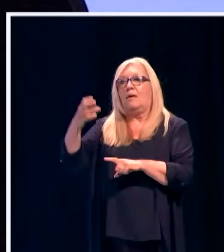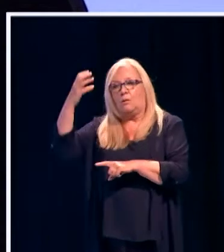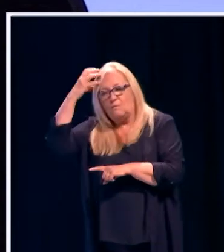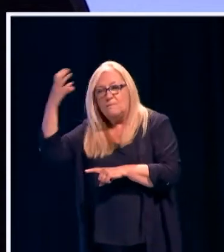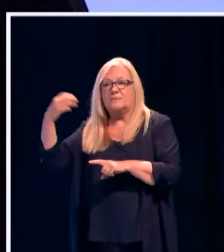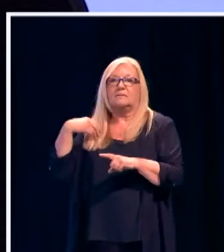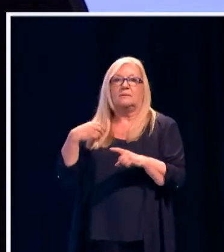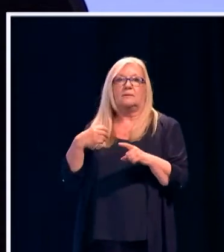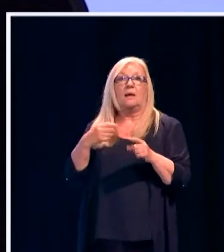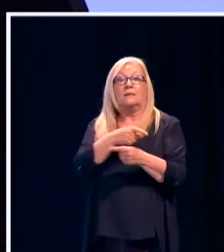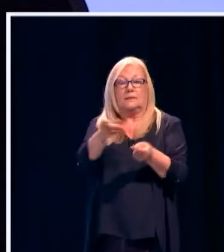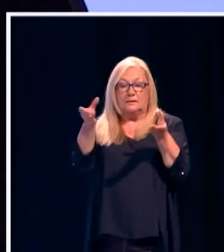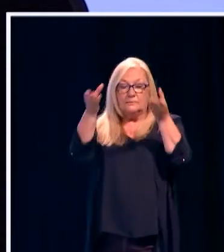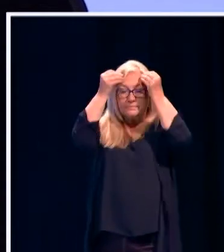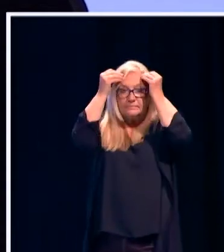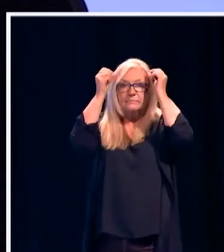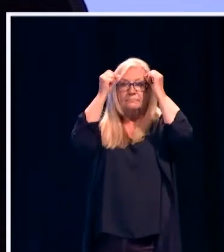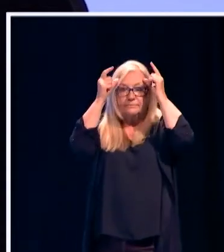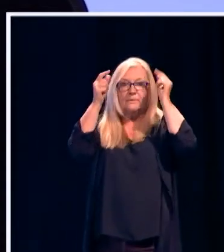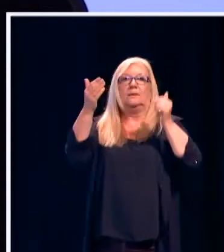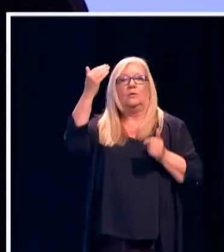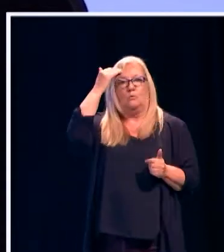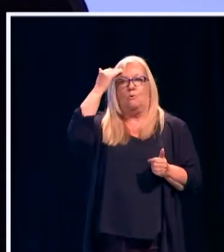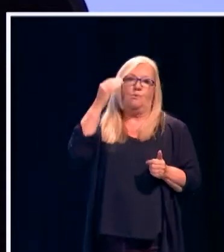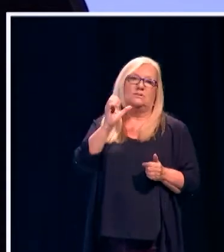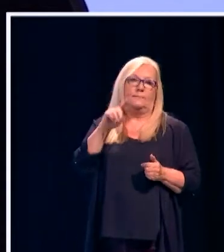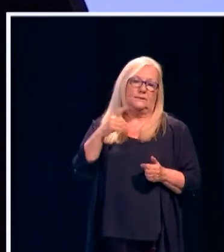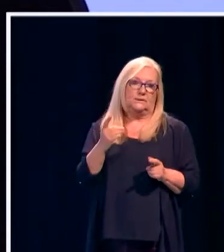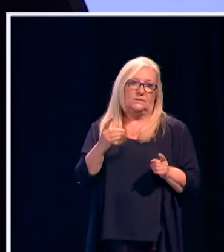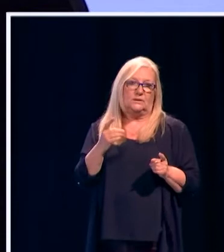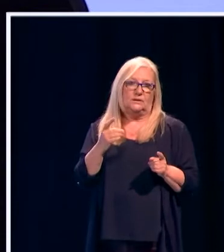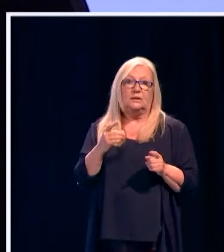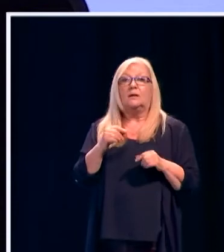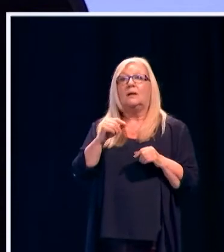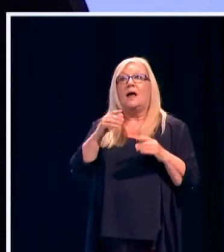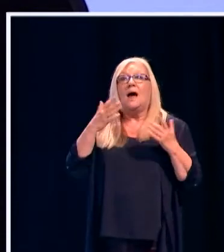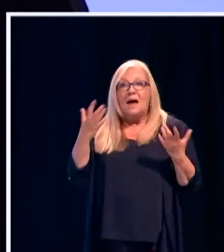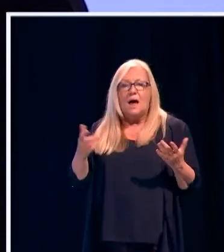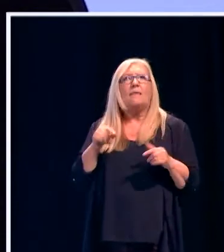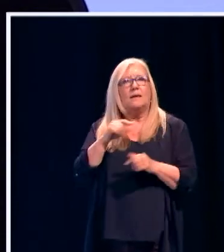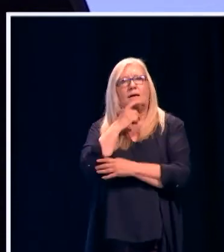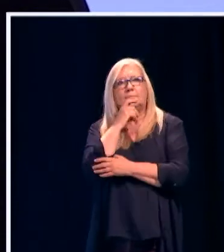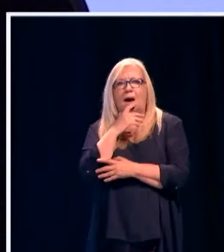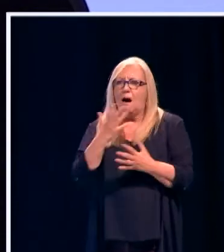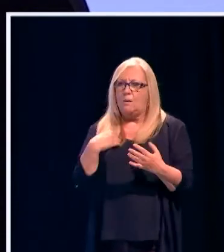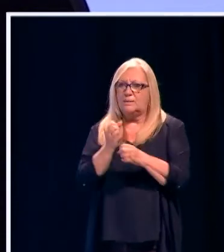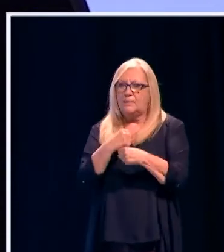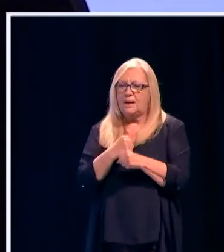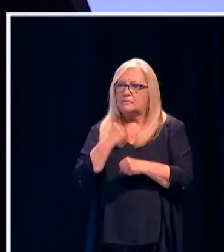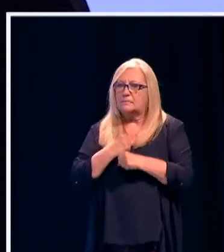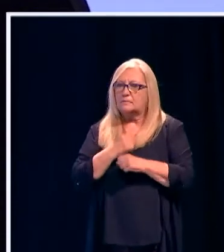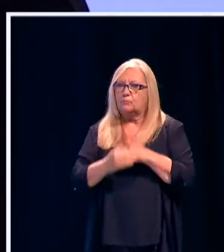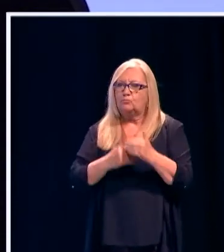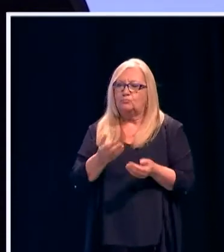aware on CRPD. We arranged TV talk show on UNCRPD implementation. Union is the bottom